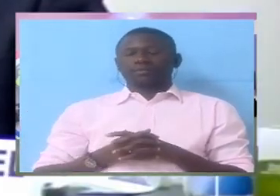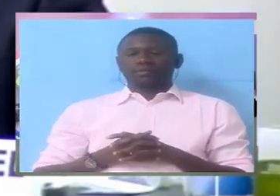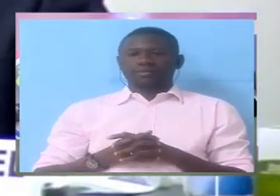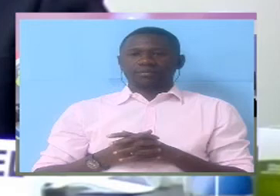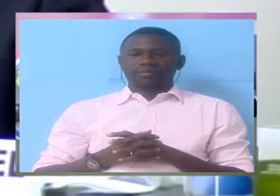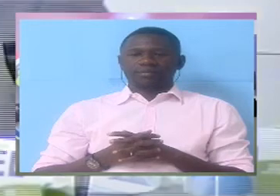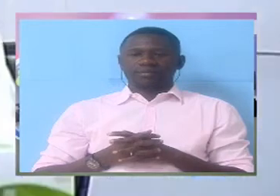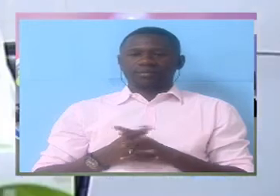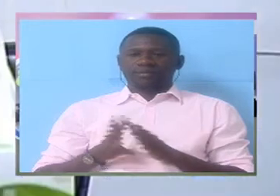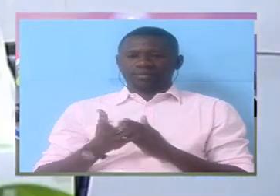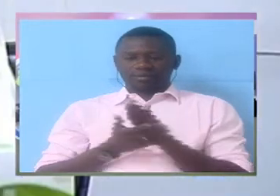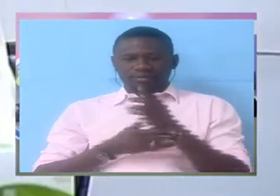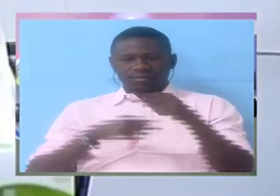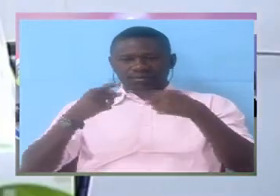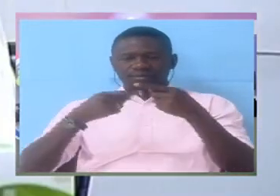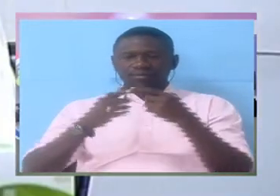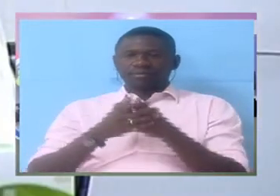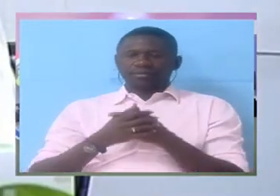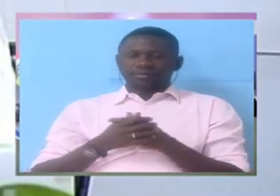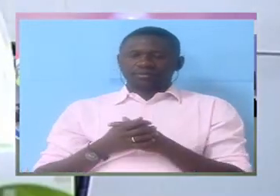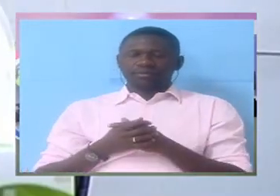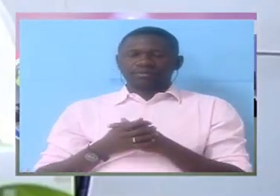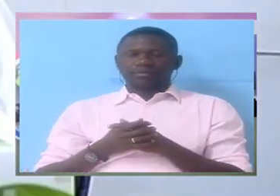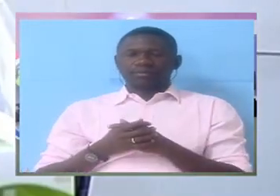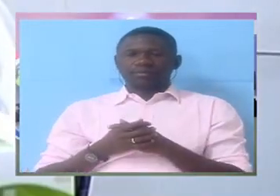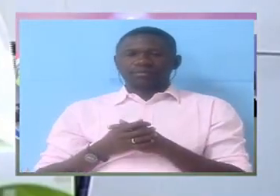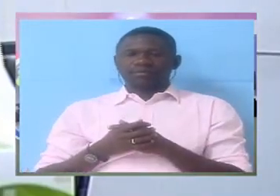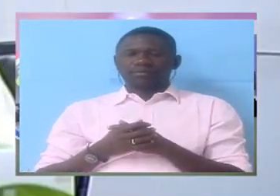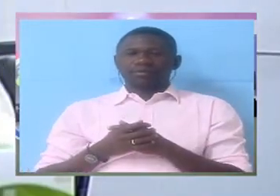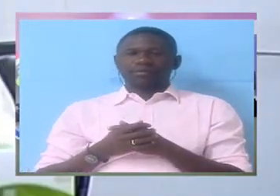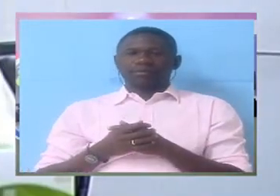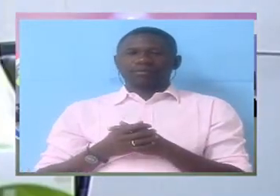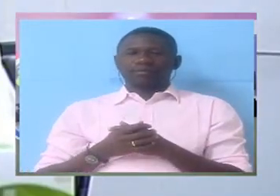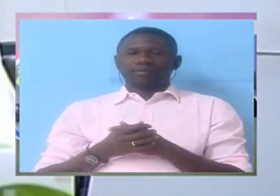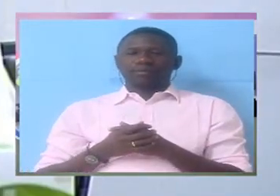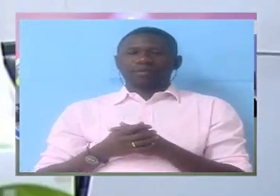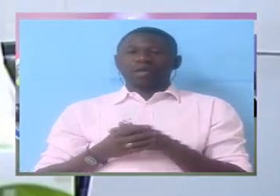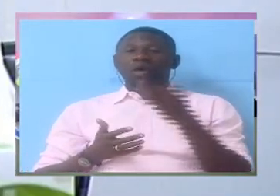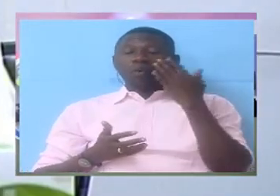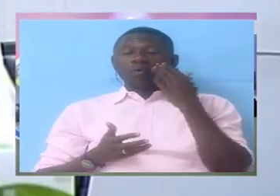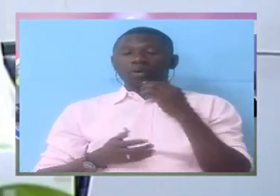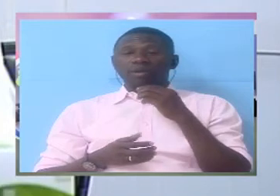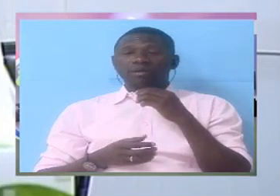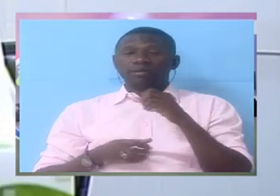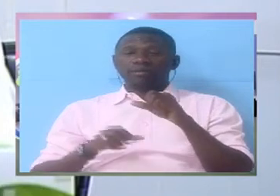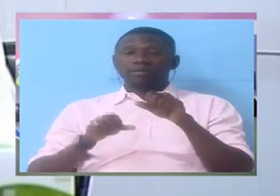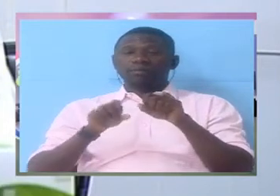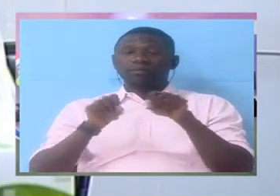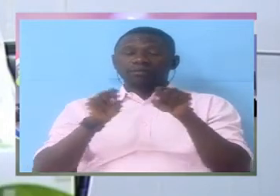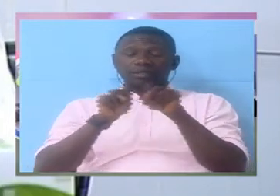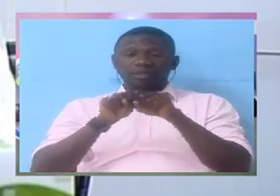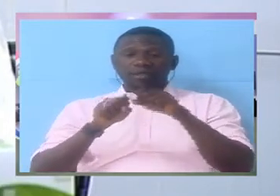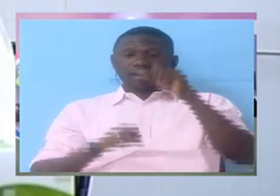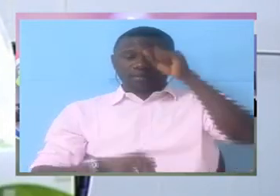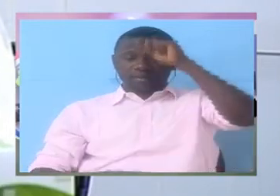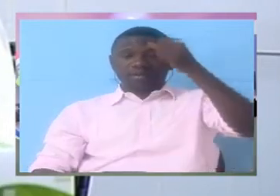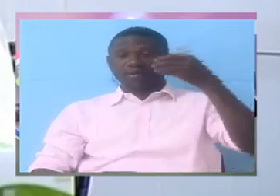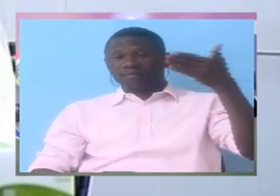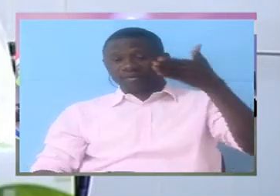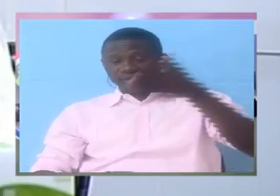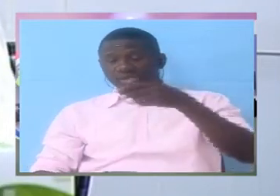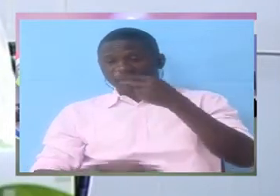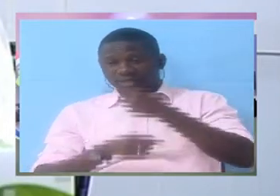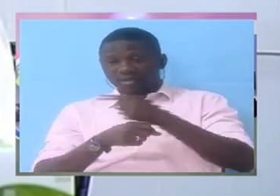Proceed. Entende. Yeah. From that visit. Alau kumbaboro kola. Yeah, the relationship